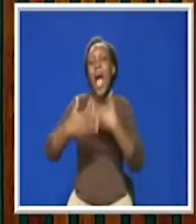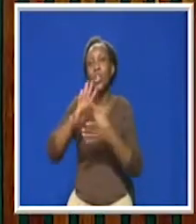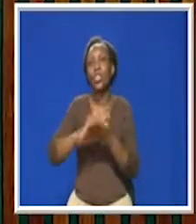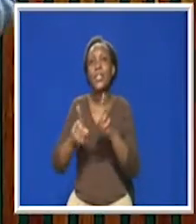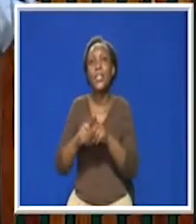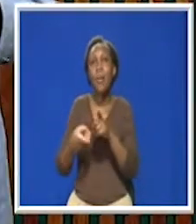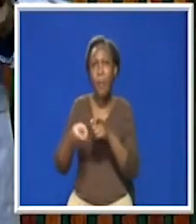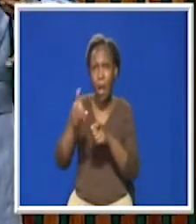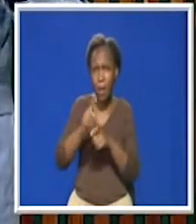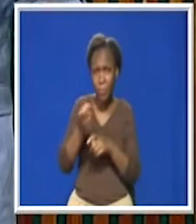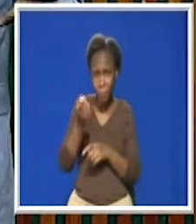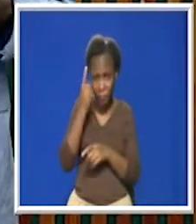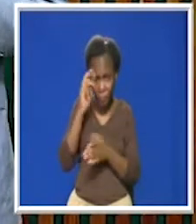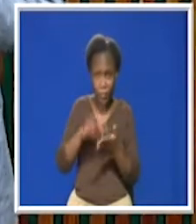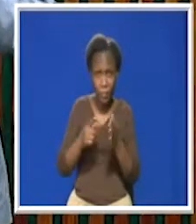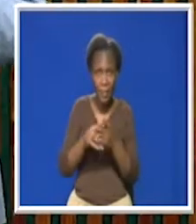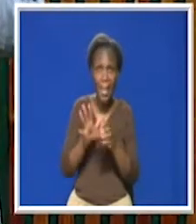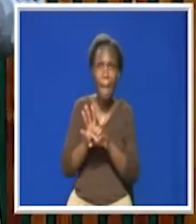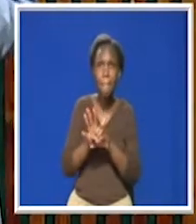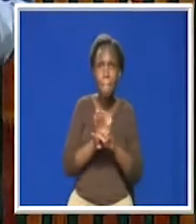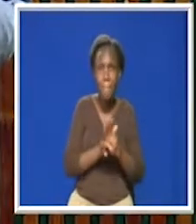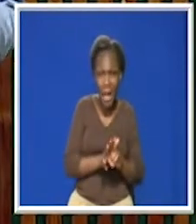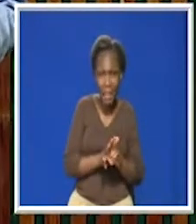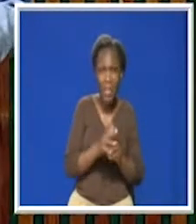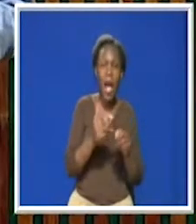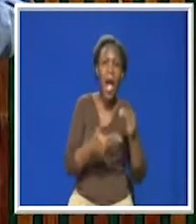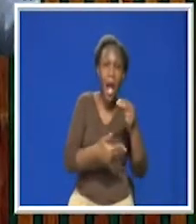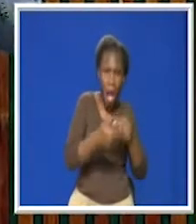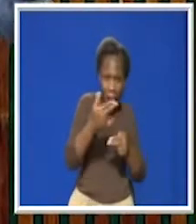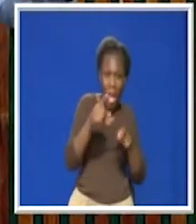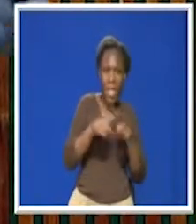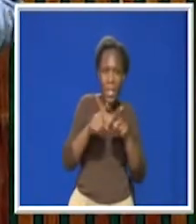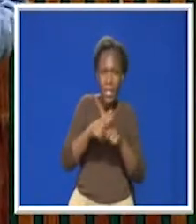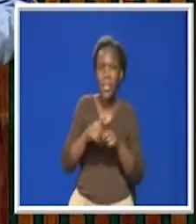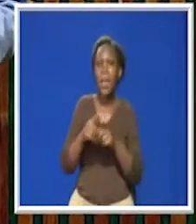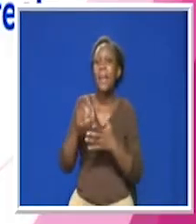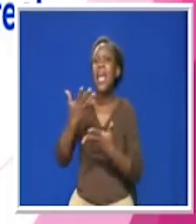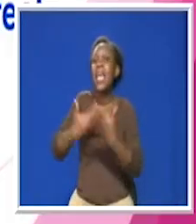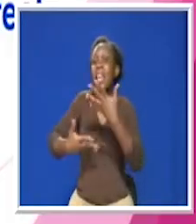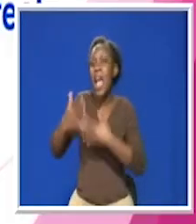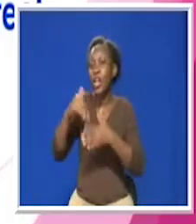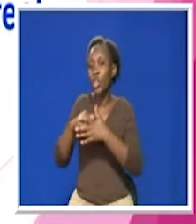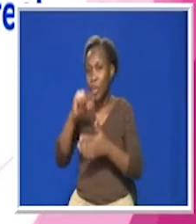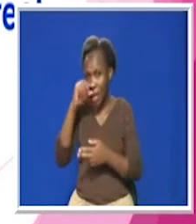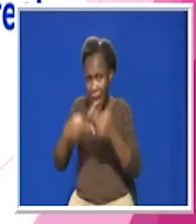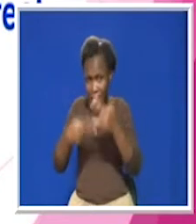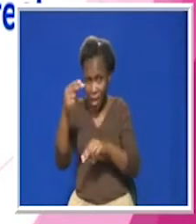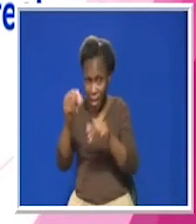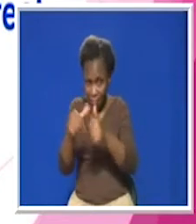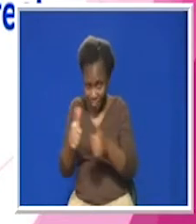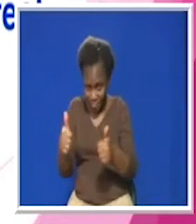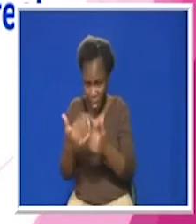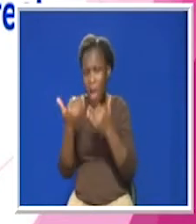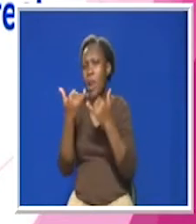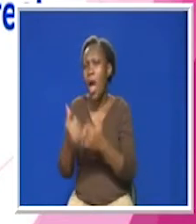So let's look at now how does decrease in pressure affect the rate of reaction. And we're going to find